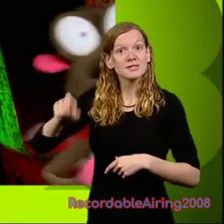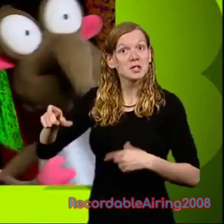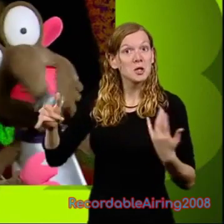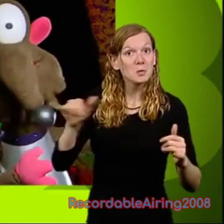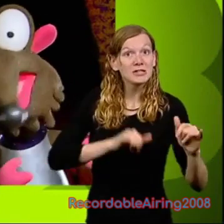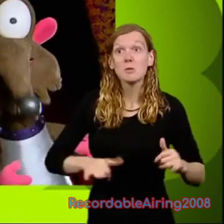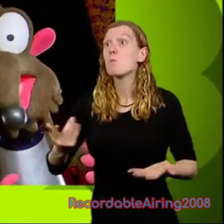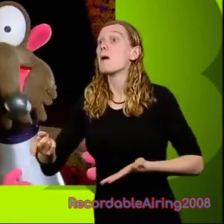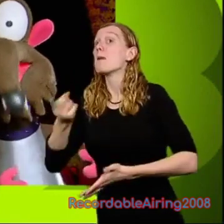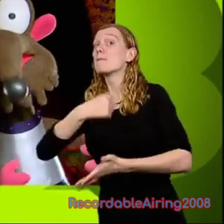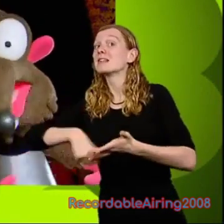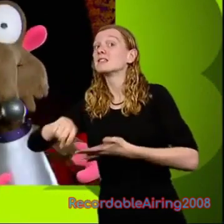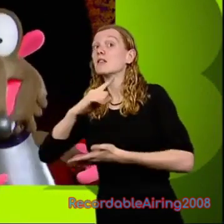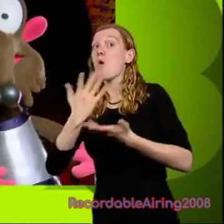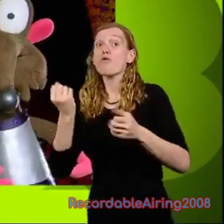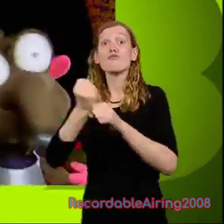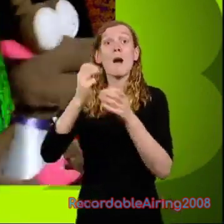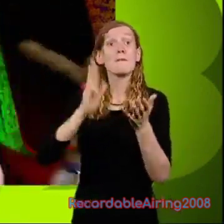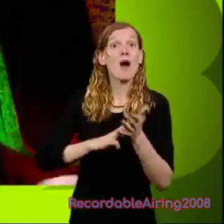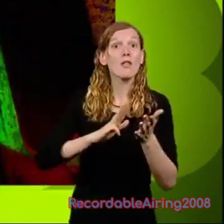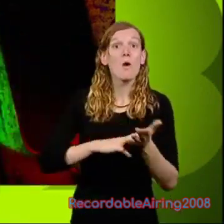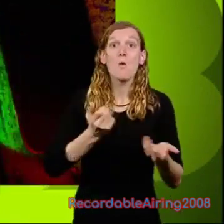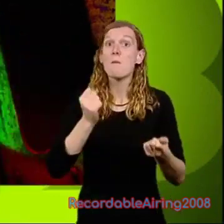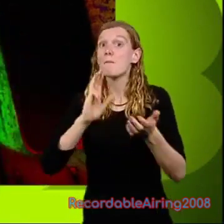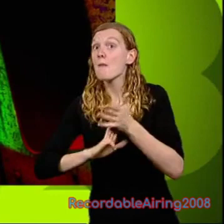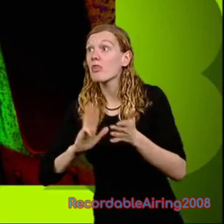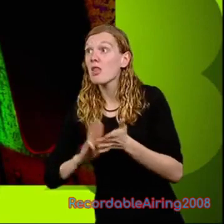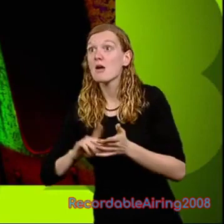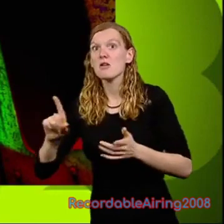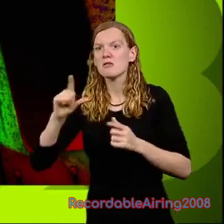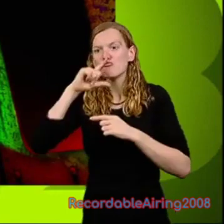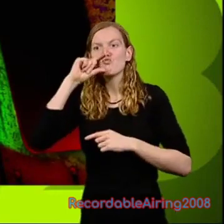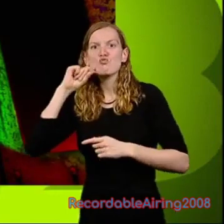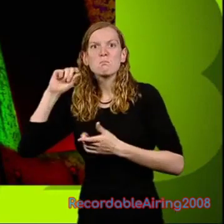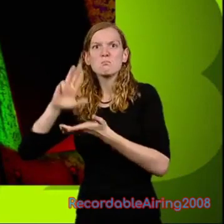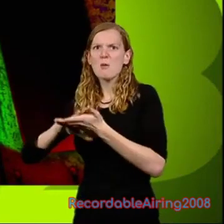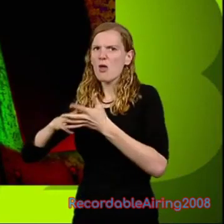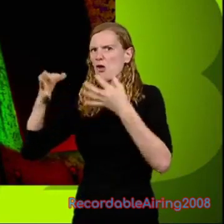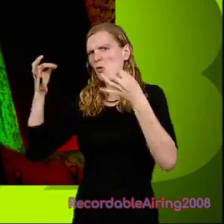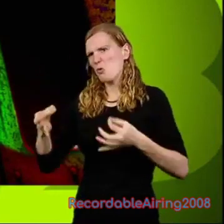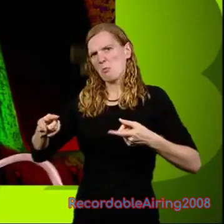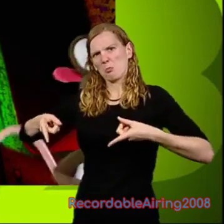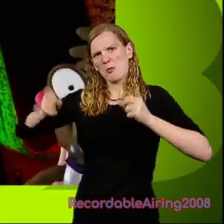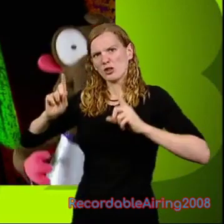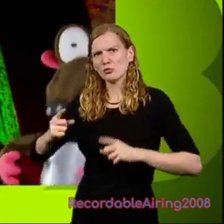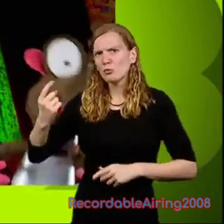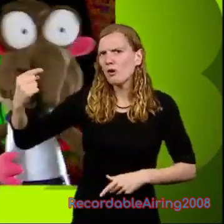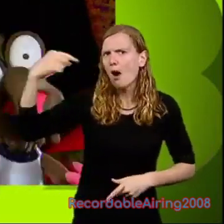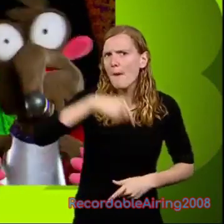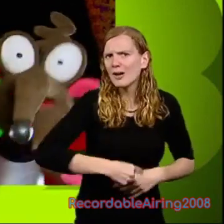Or DJ's mom, she's very bossy. Who's coming through the airwaves, the crew would like to know at